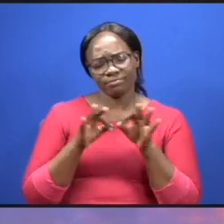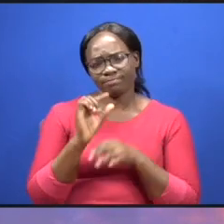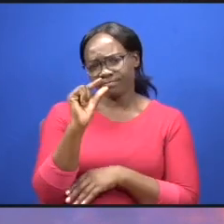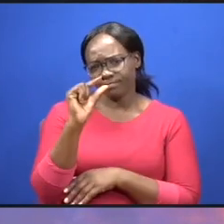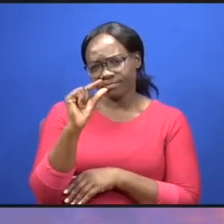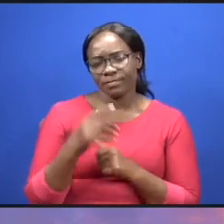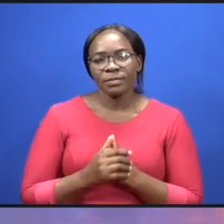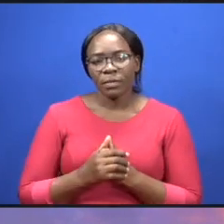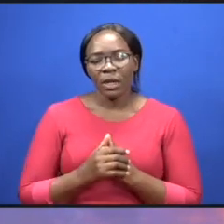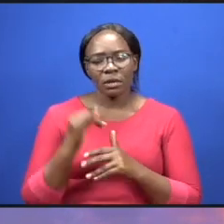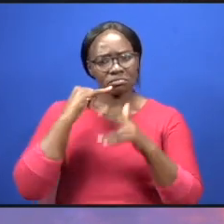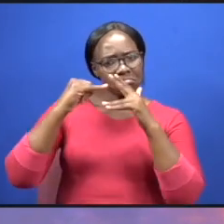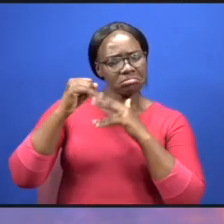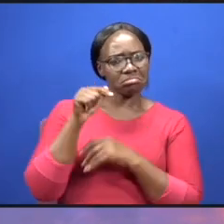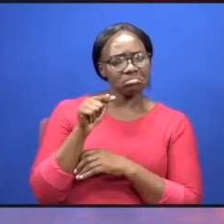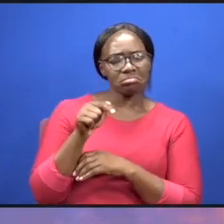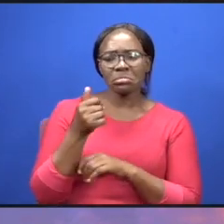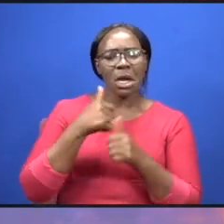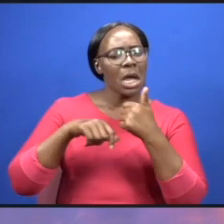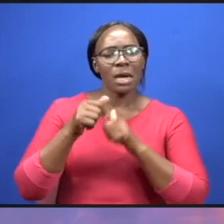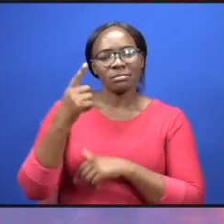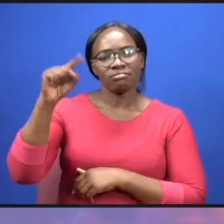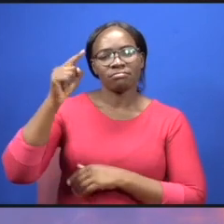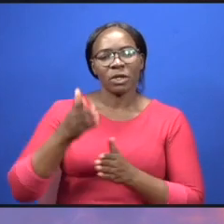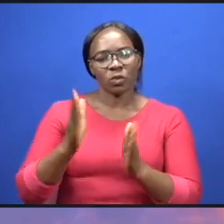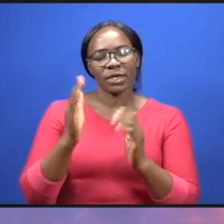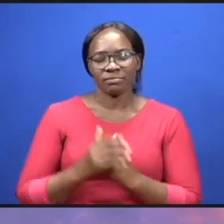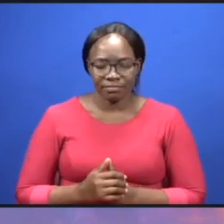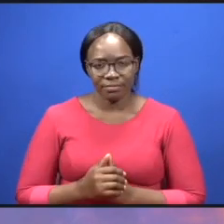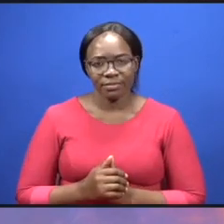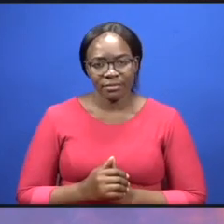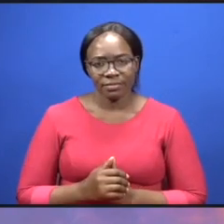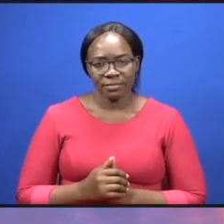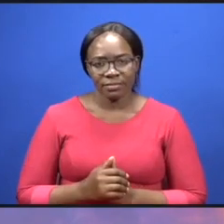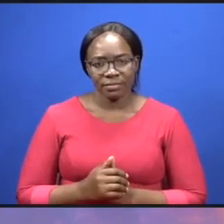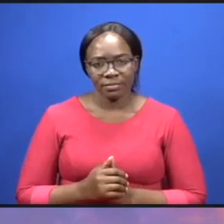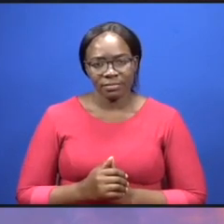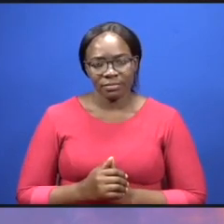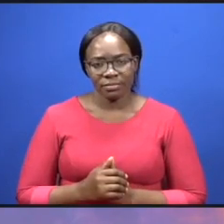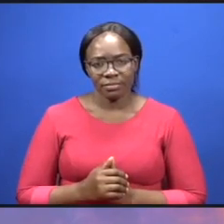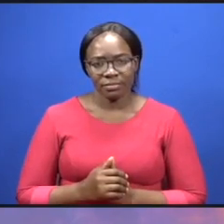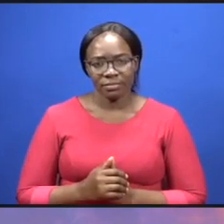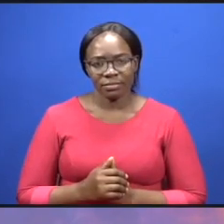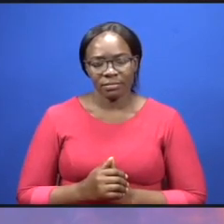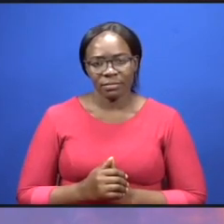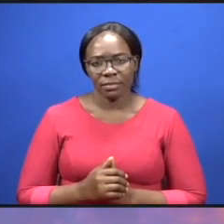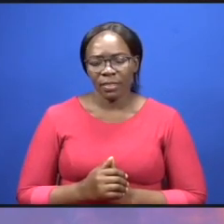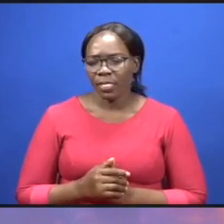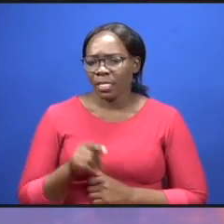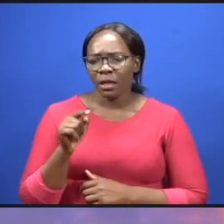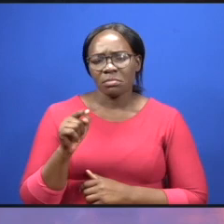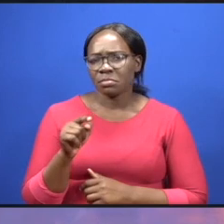briefly. Isaiah responds appropriately to this revelation of God. And